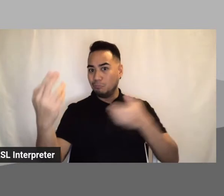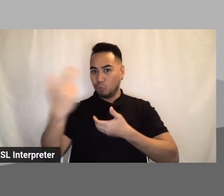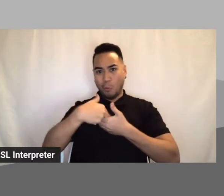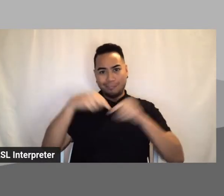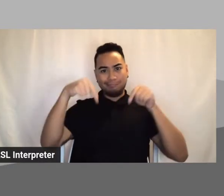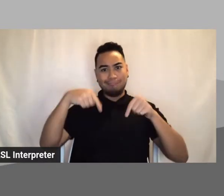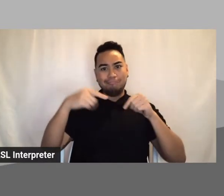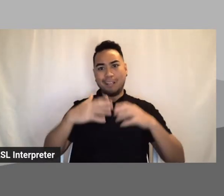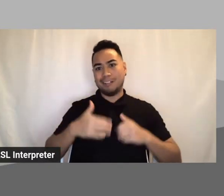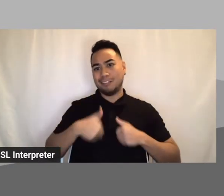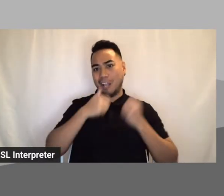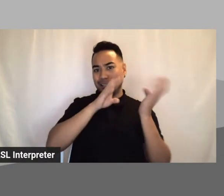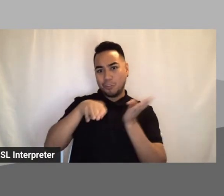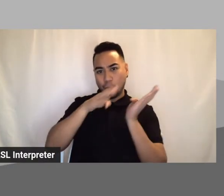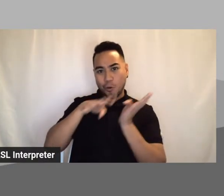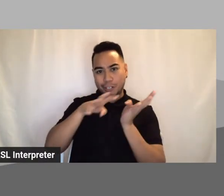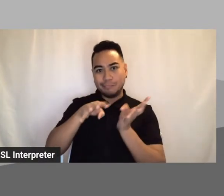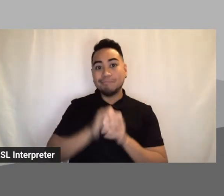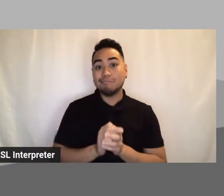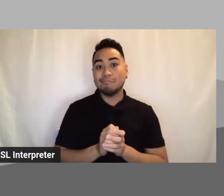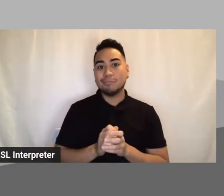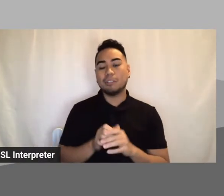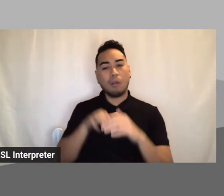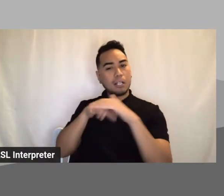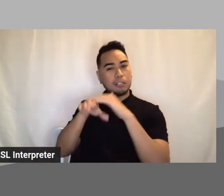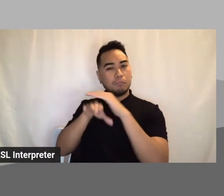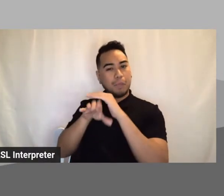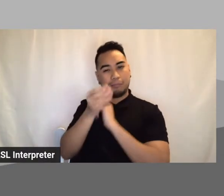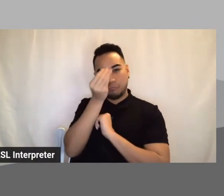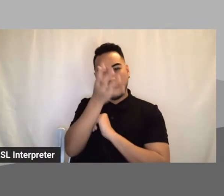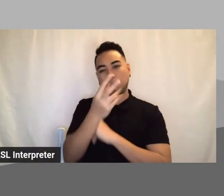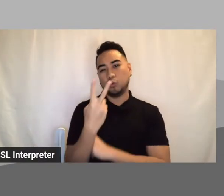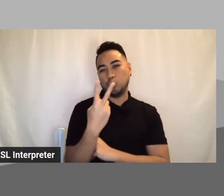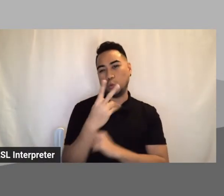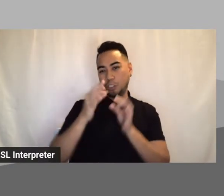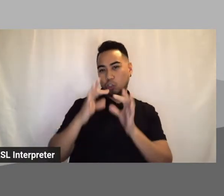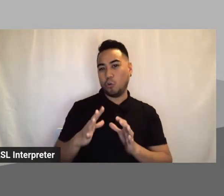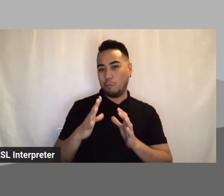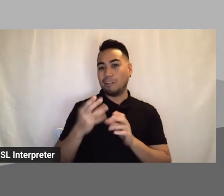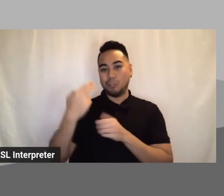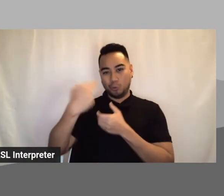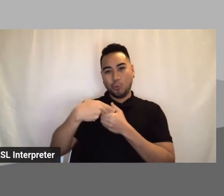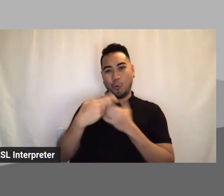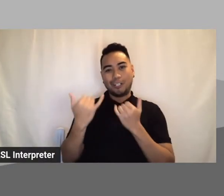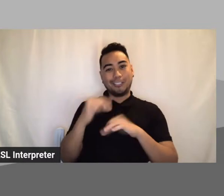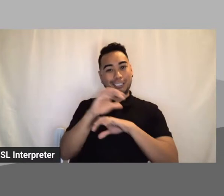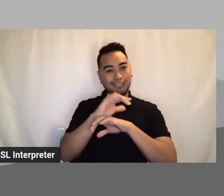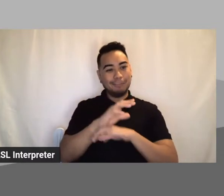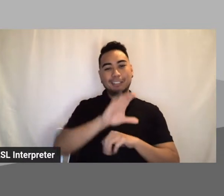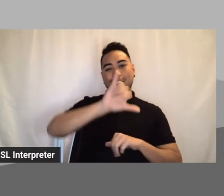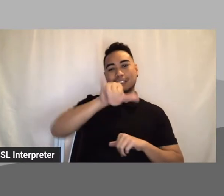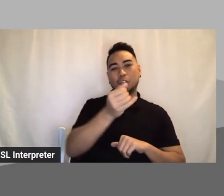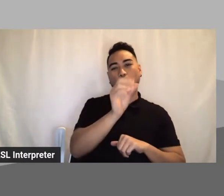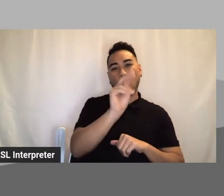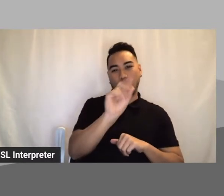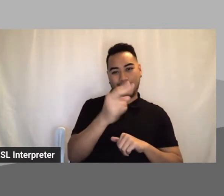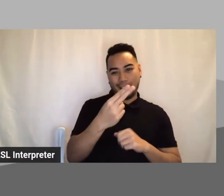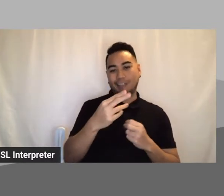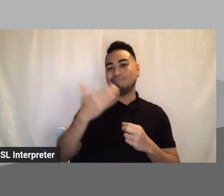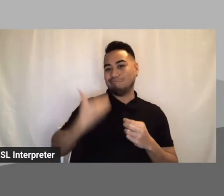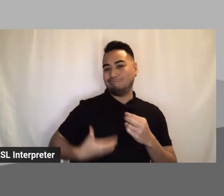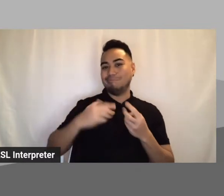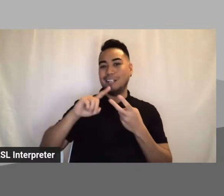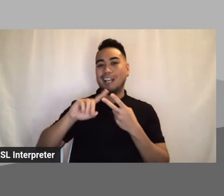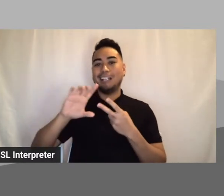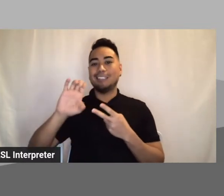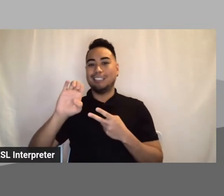accessibility note, you can see that we have two ASL interpreters who are joining us this evening, Jonah and Edward. They're going to be swapping